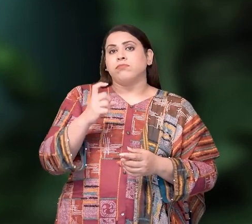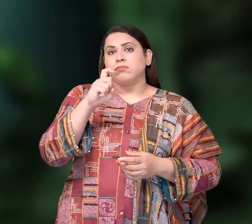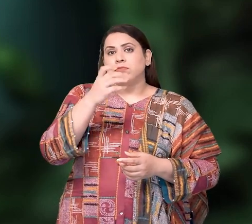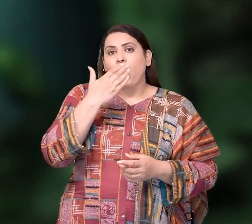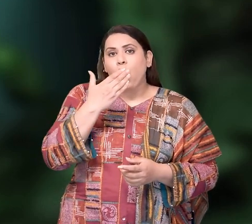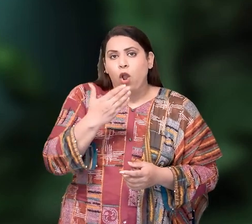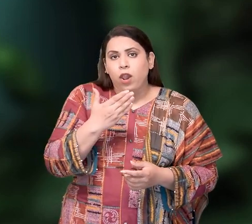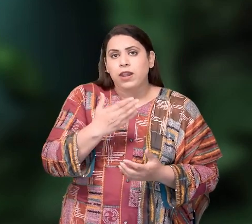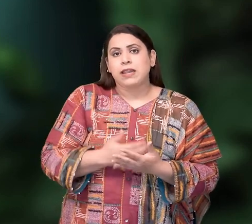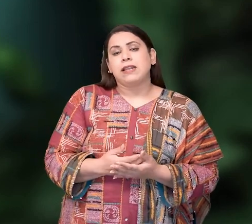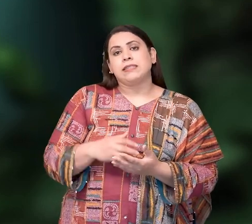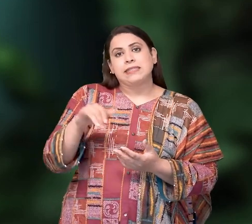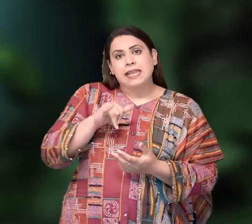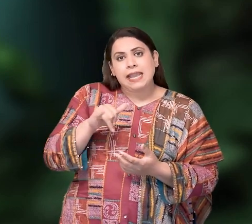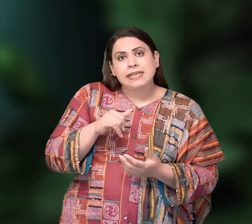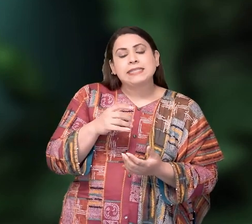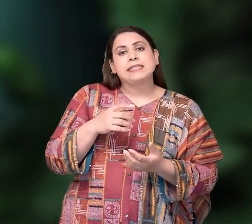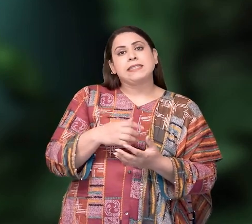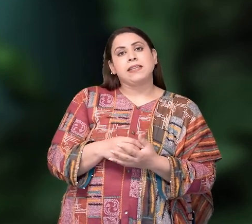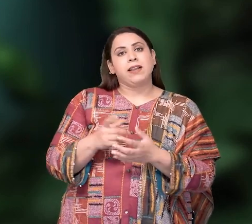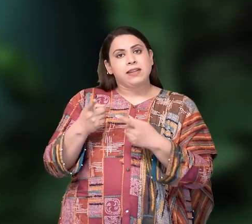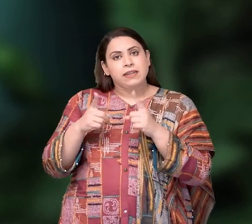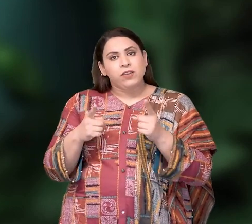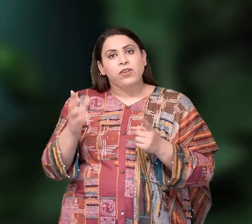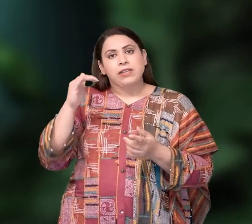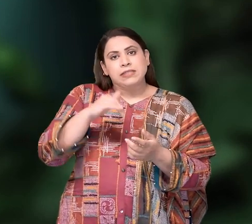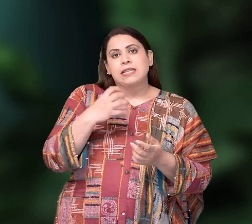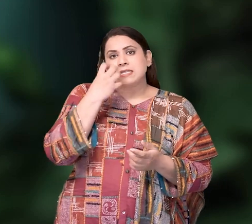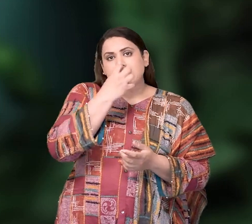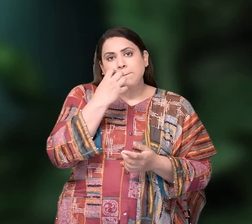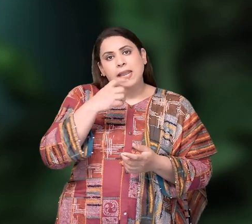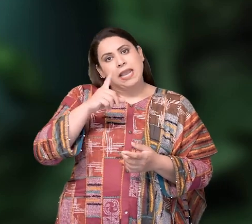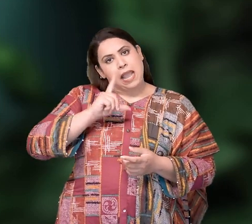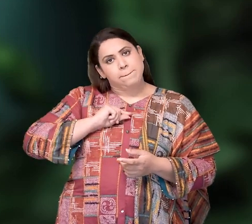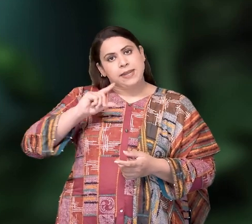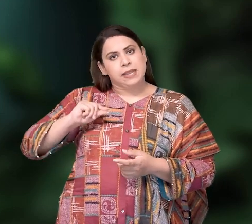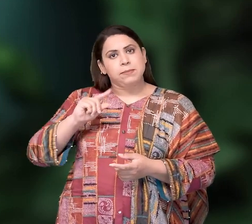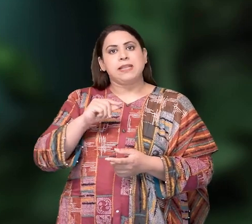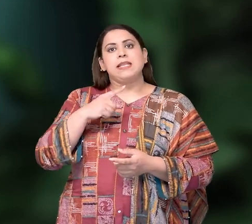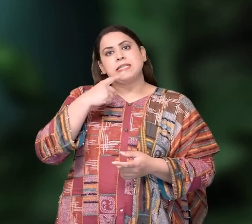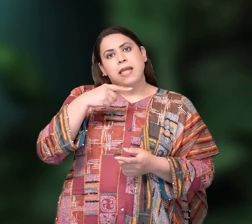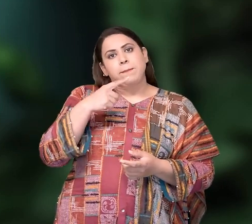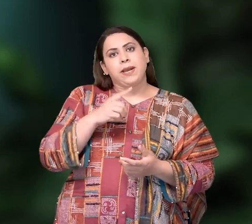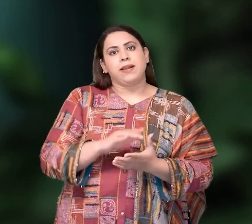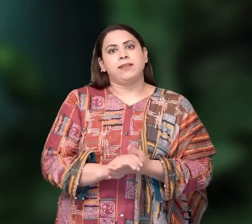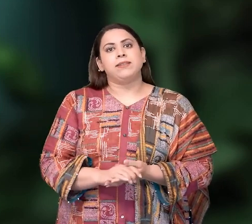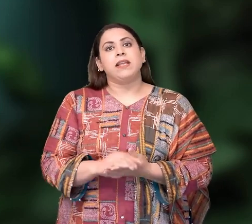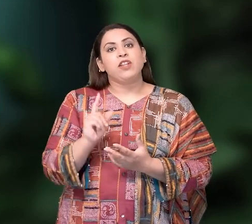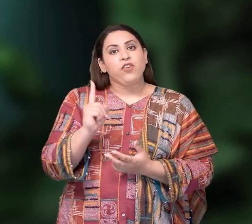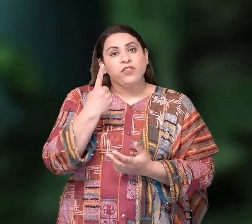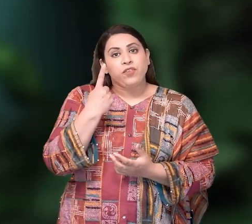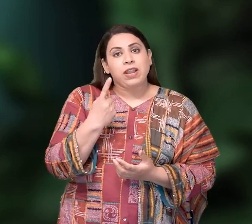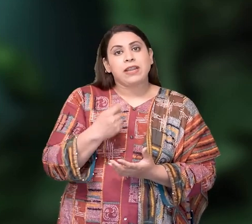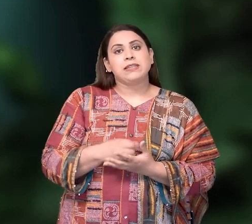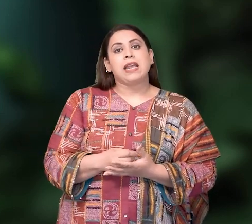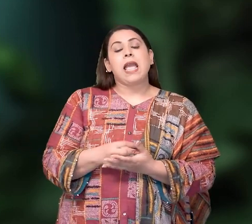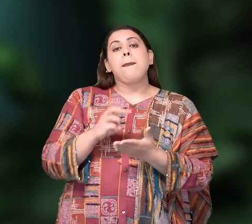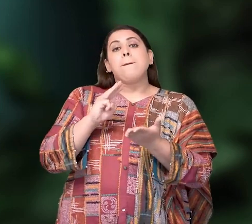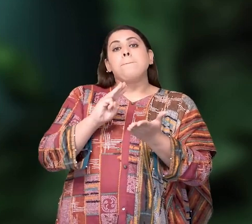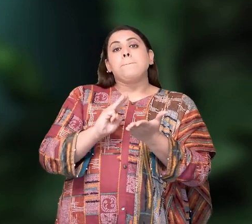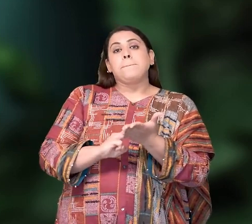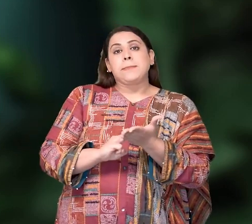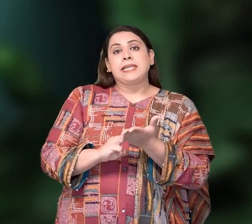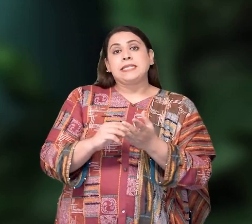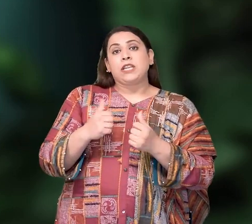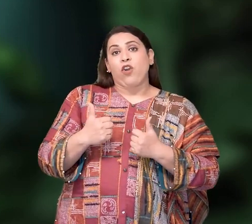in preparing the rescuers to speak their languages, to help in the first aid, which was administered there.